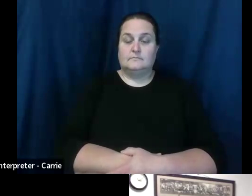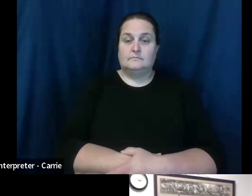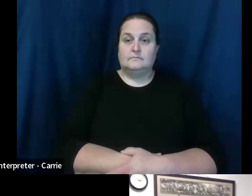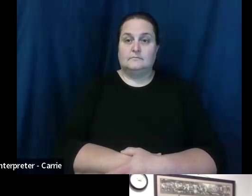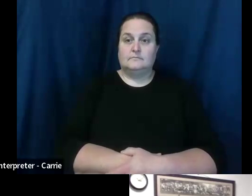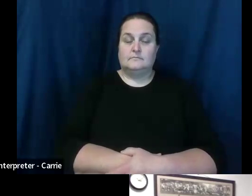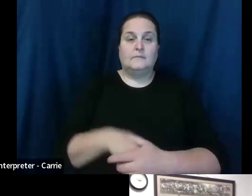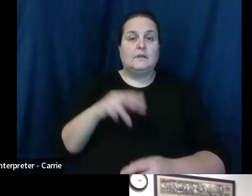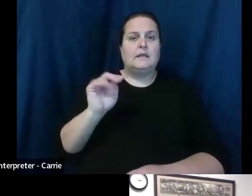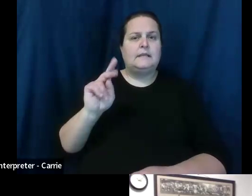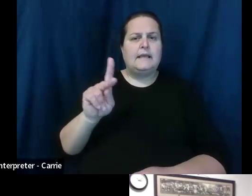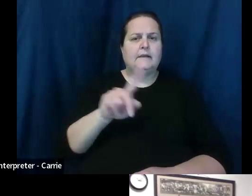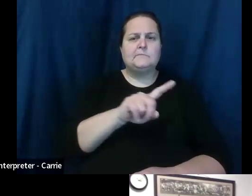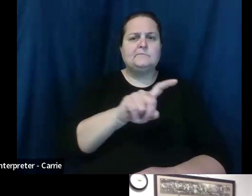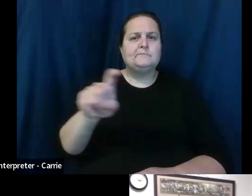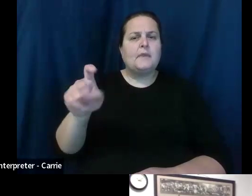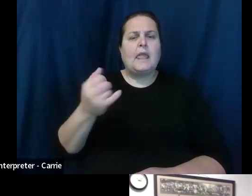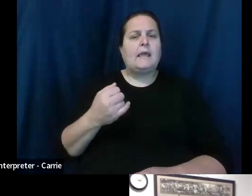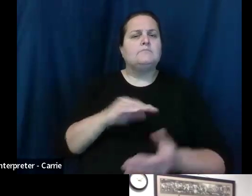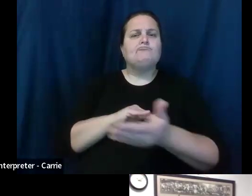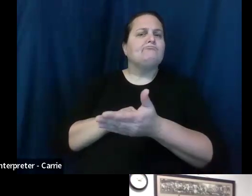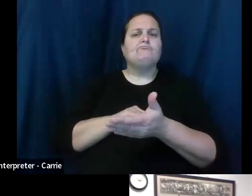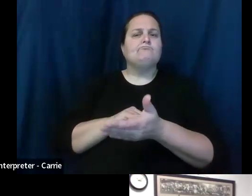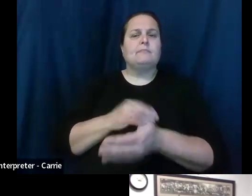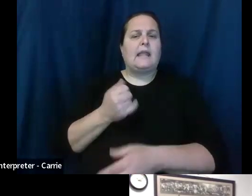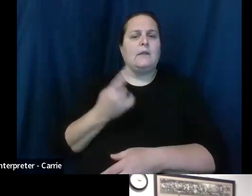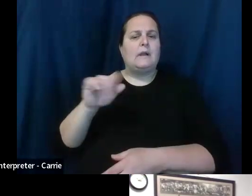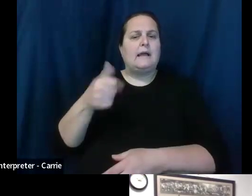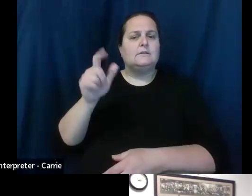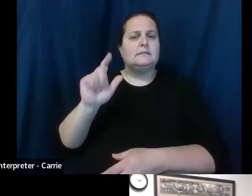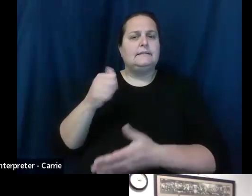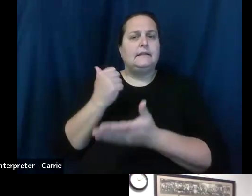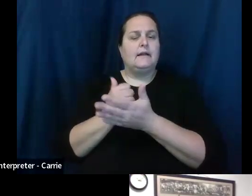Does anyone else need a username and password?